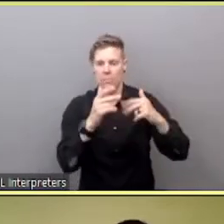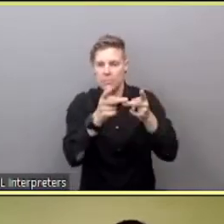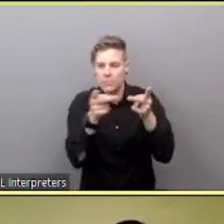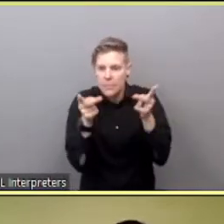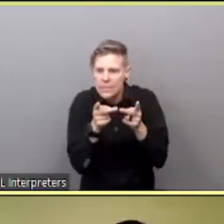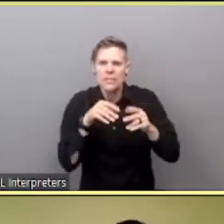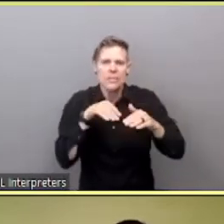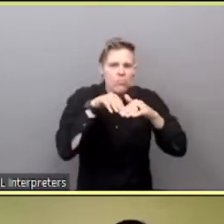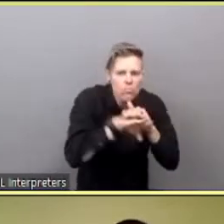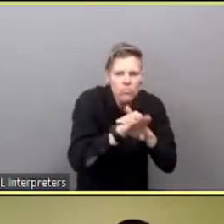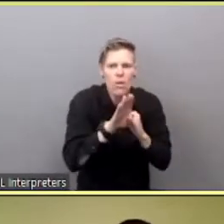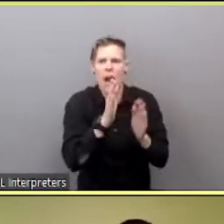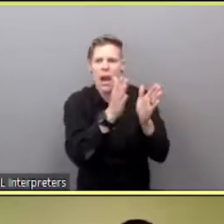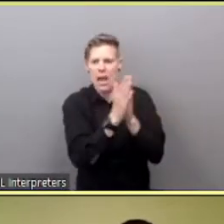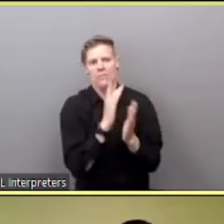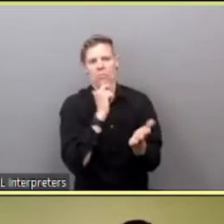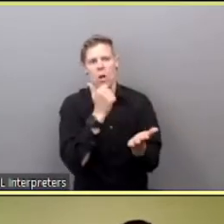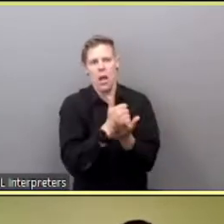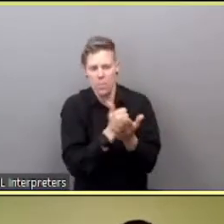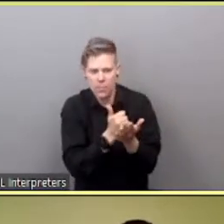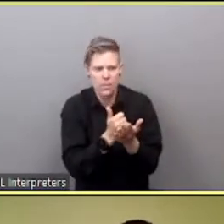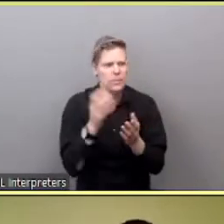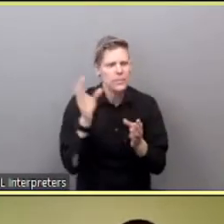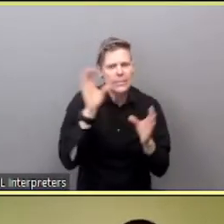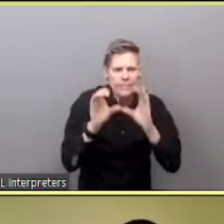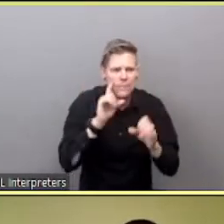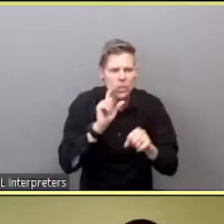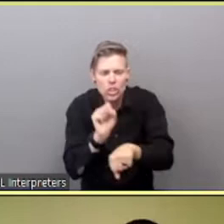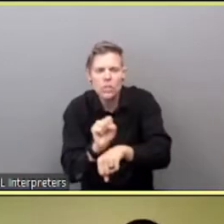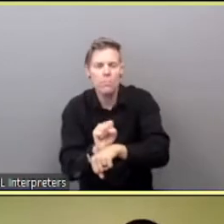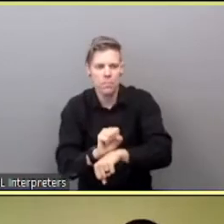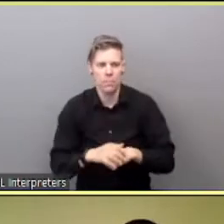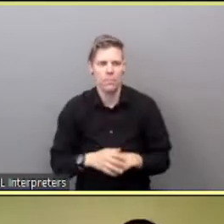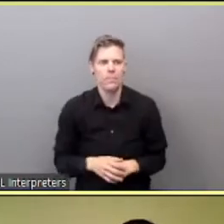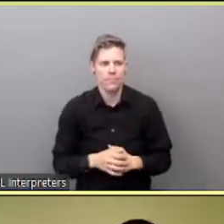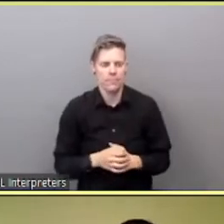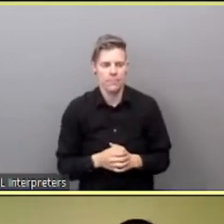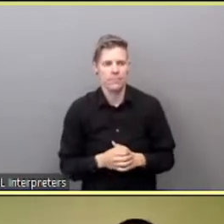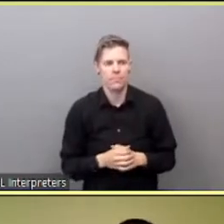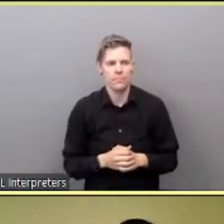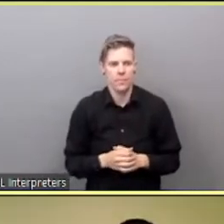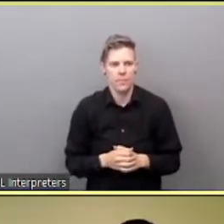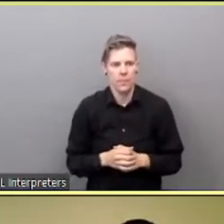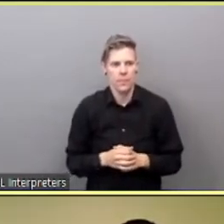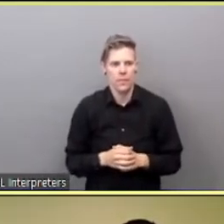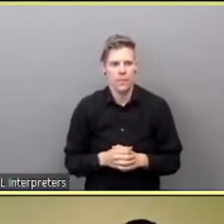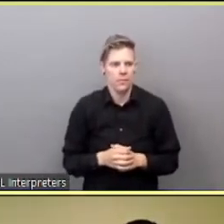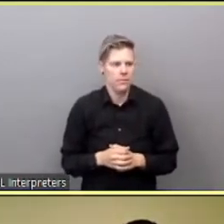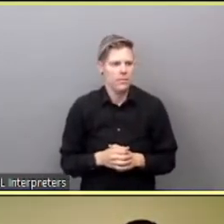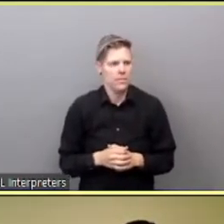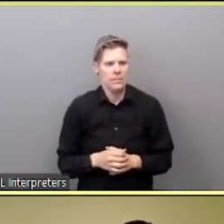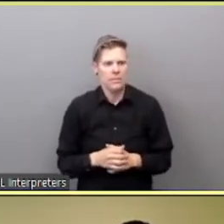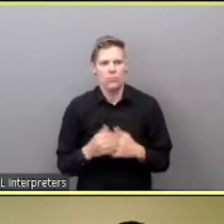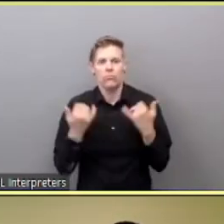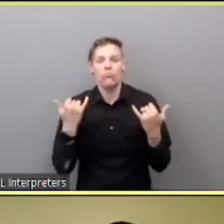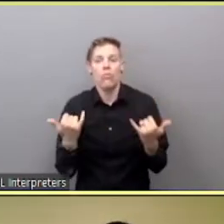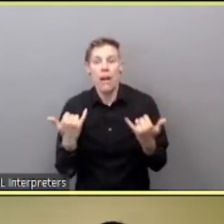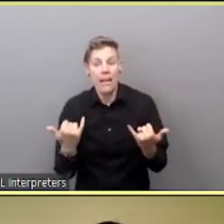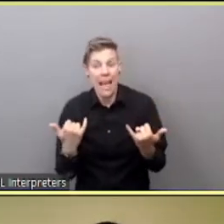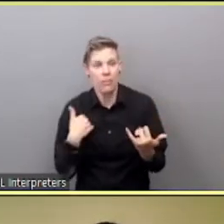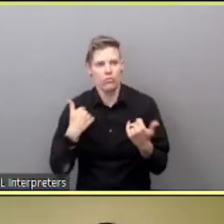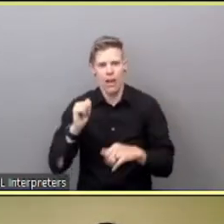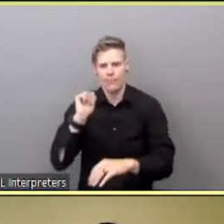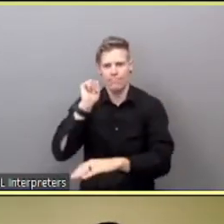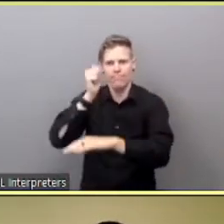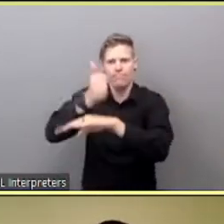things a little differently. And right now we're engaged in a whole lot more direct hiring events for employers and communities.